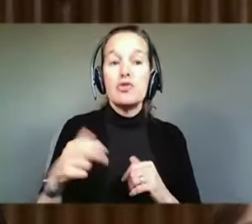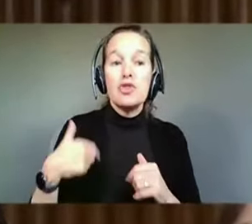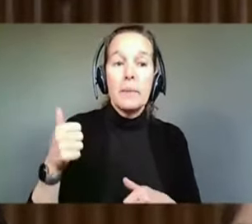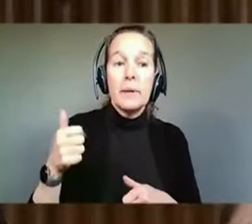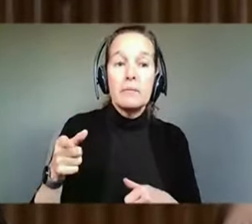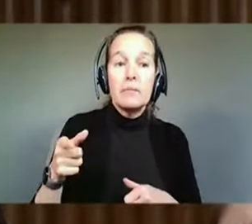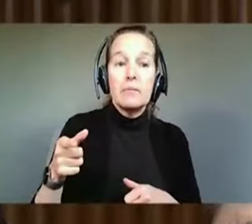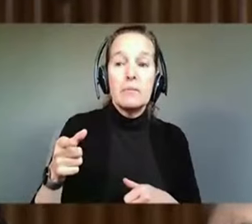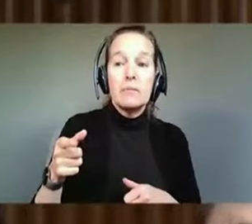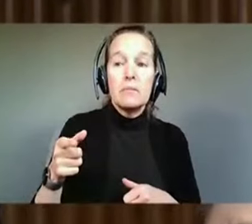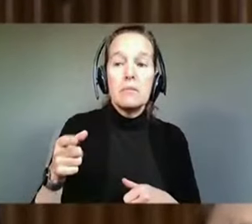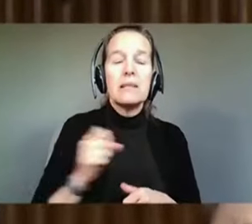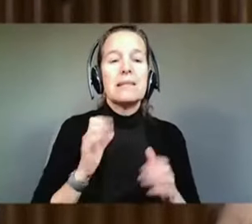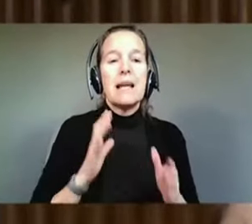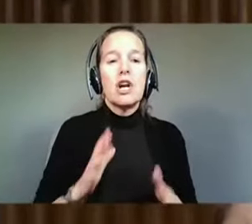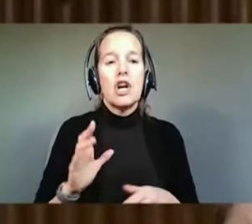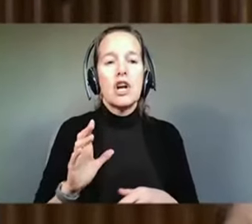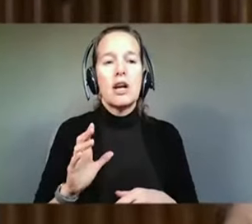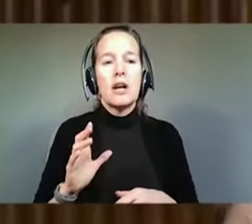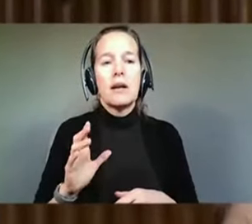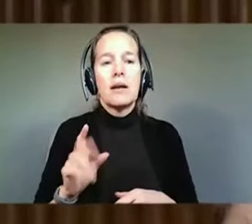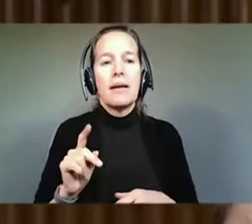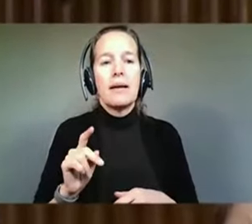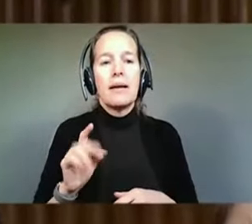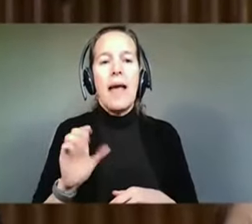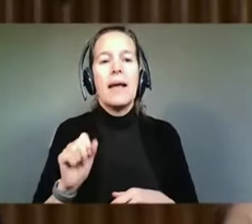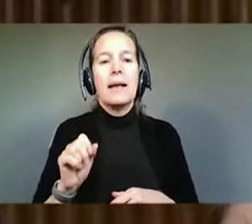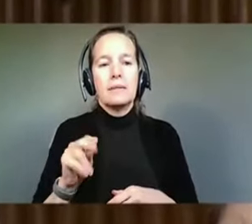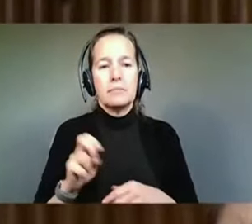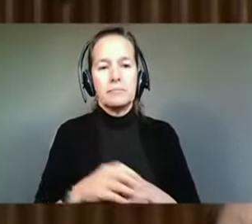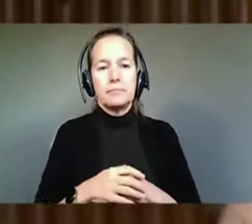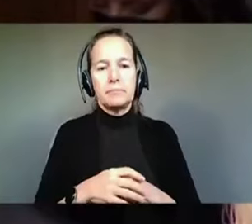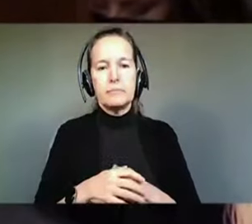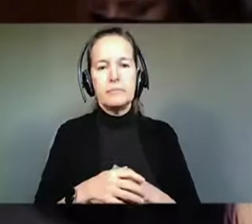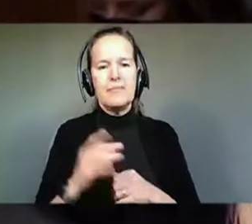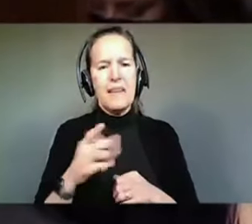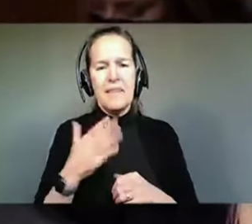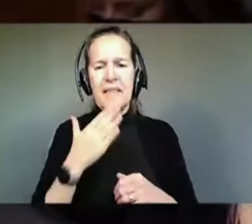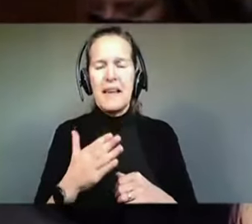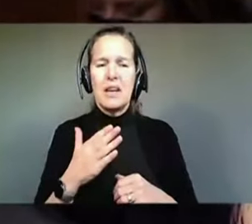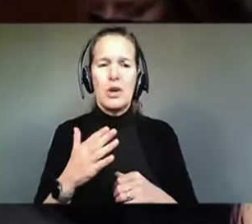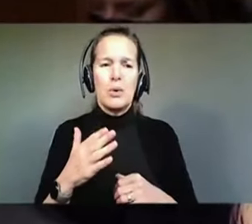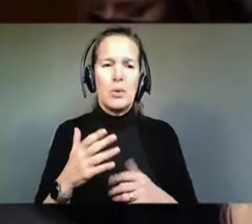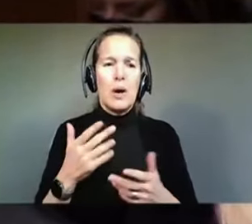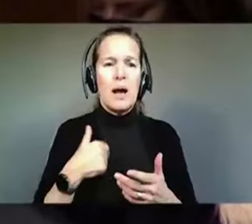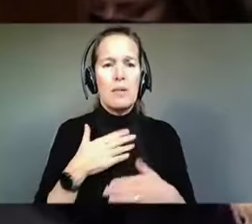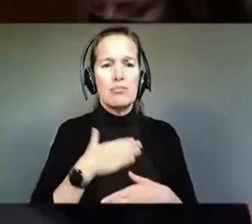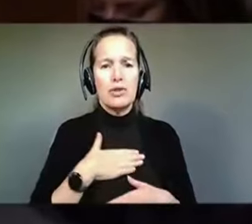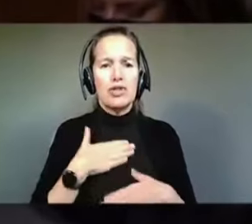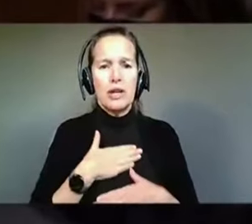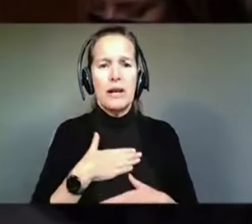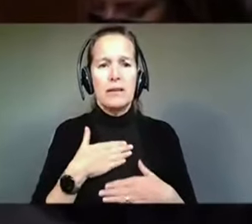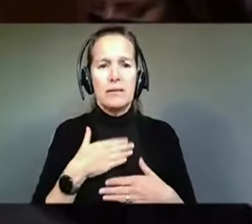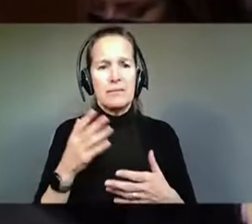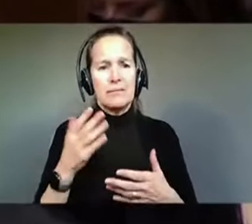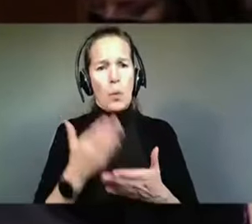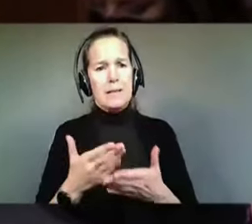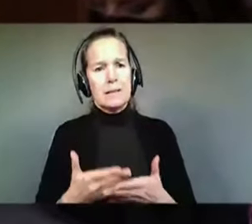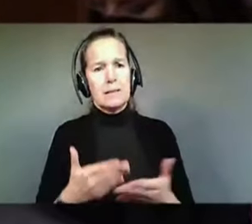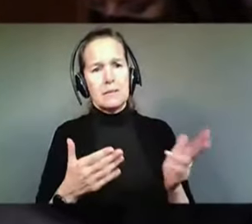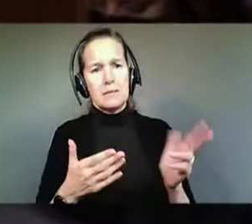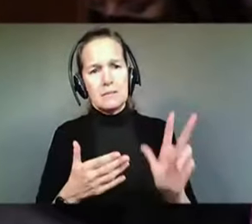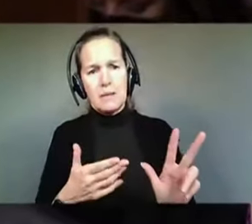Kane. Thank you, Mr. Chair. And I really appreciate the witnesses being here. I think it's an honor to testify before the United States